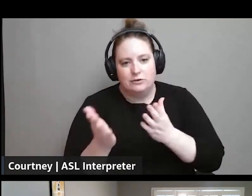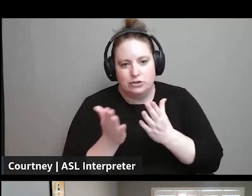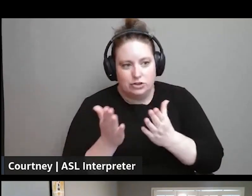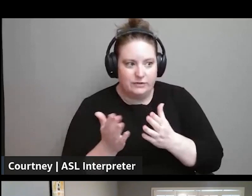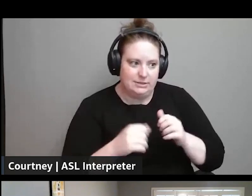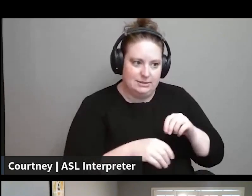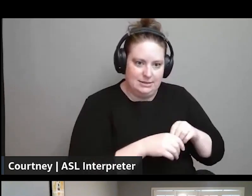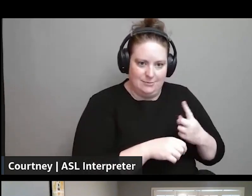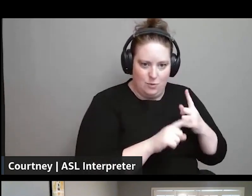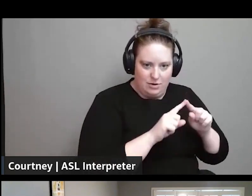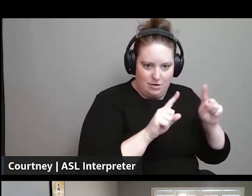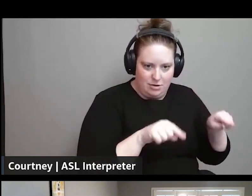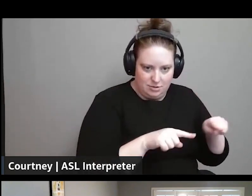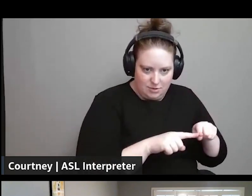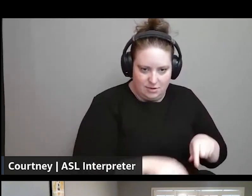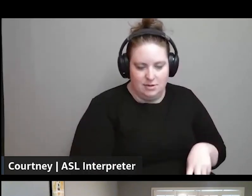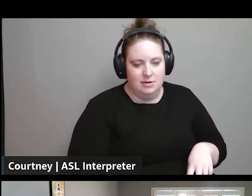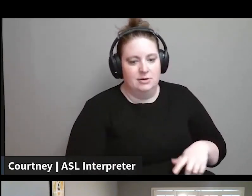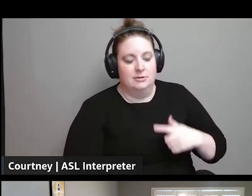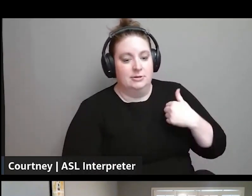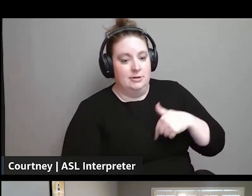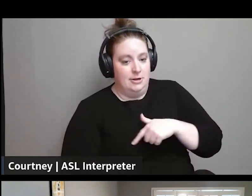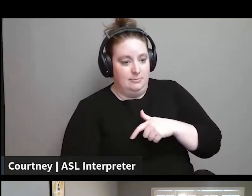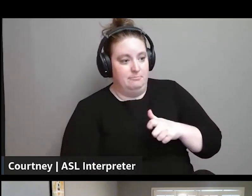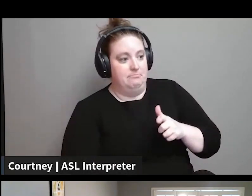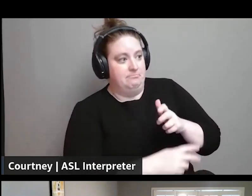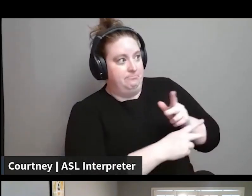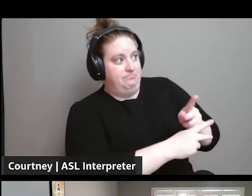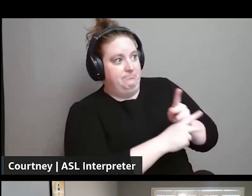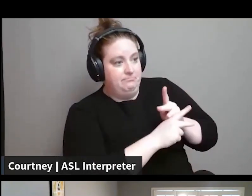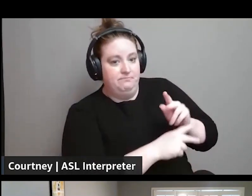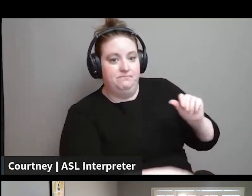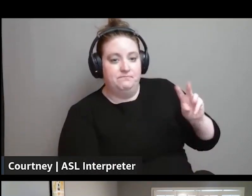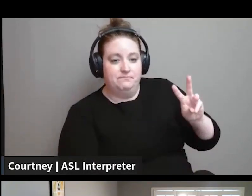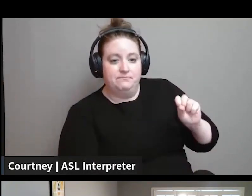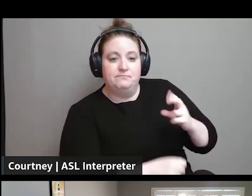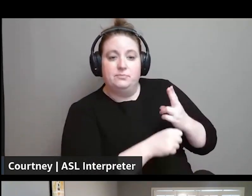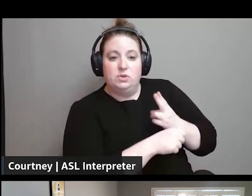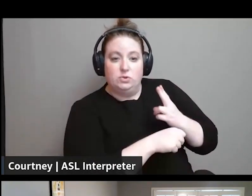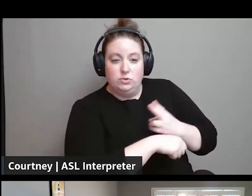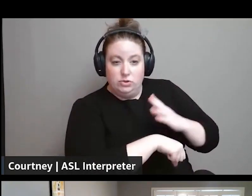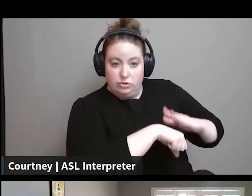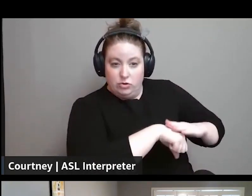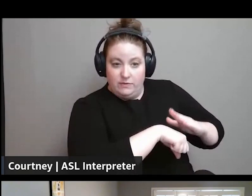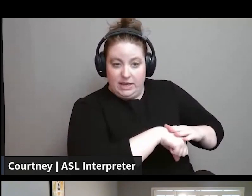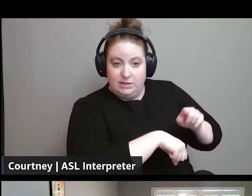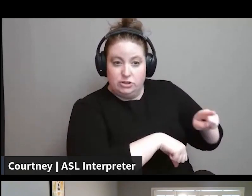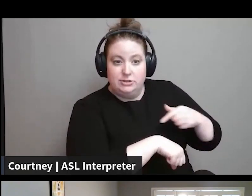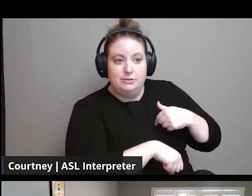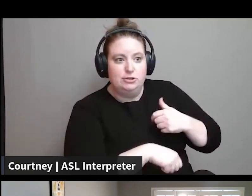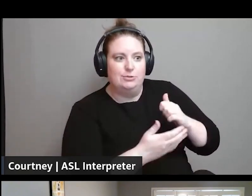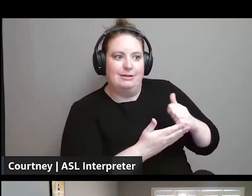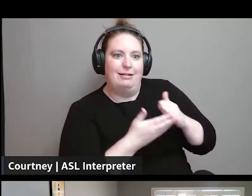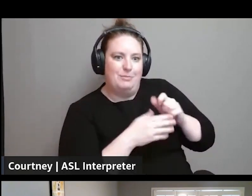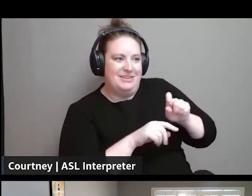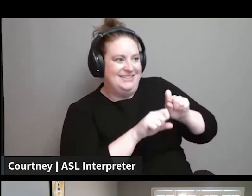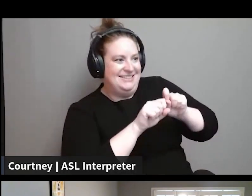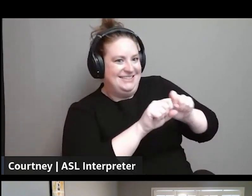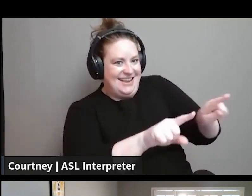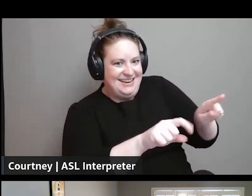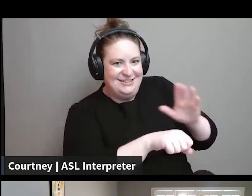console. So we have leveraged AWS user notifications to send notifications to